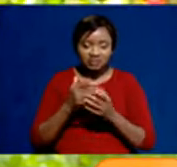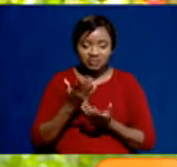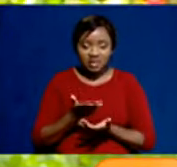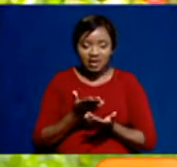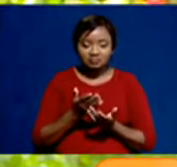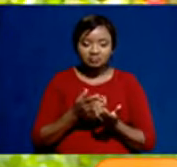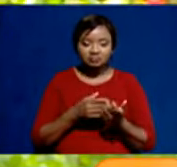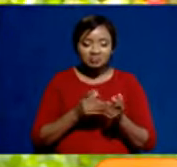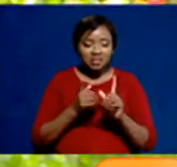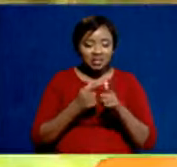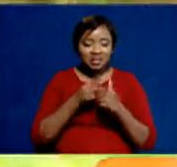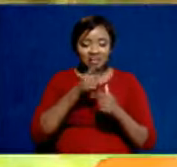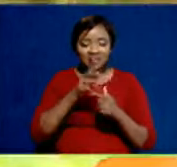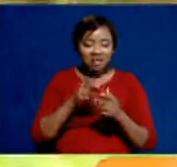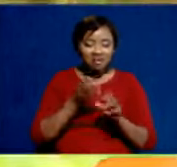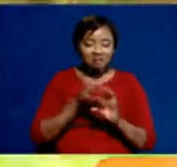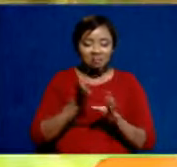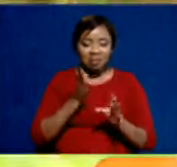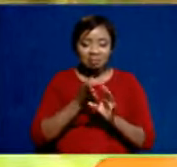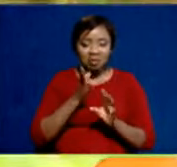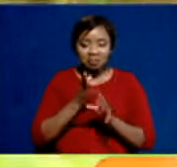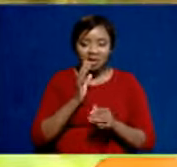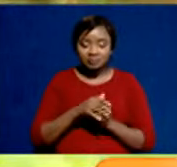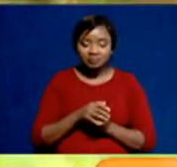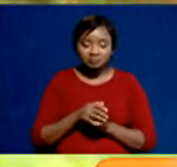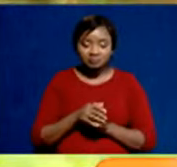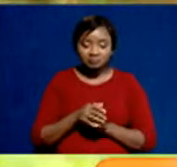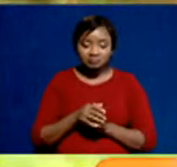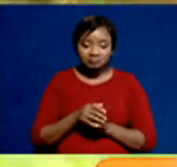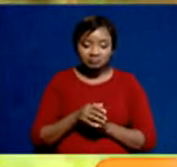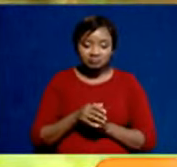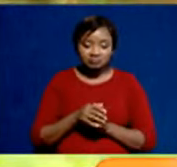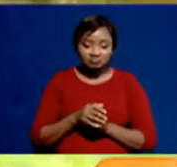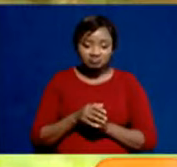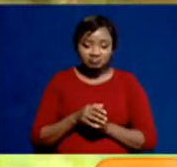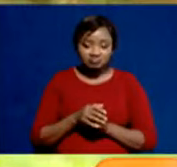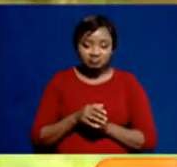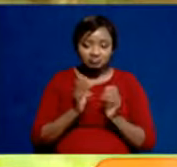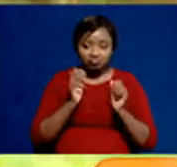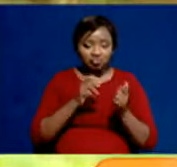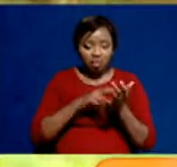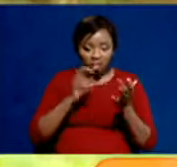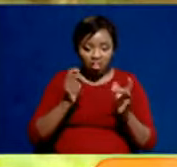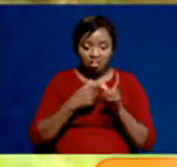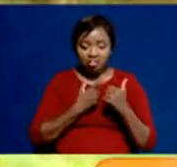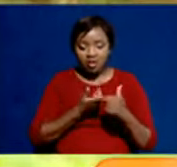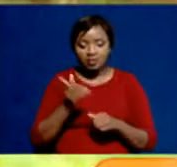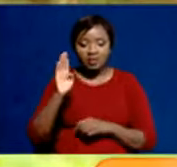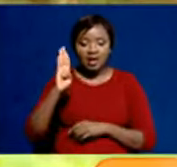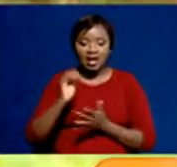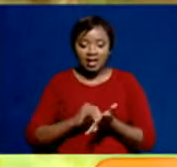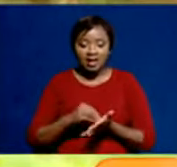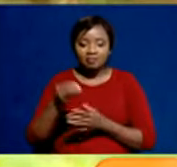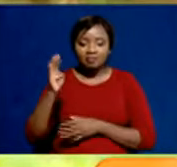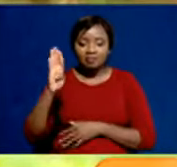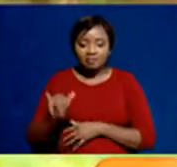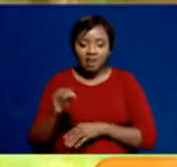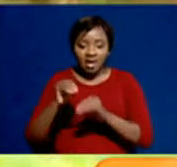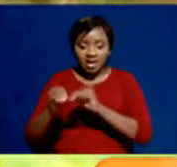they defected, they would lose their seats and we would go back to by-elections. This is the first